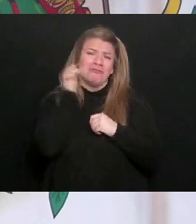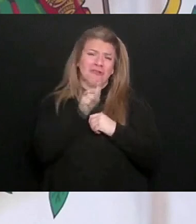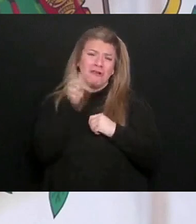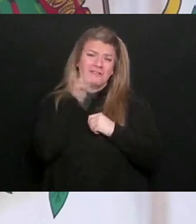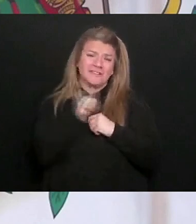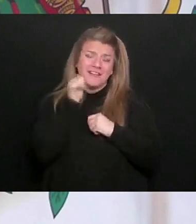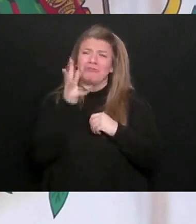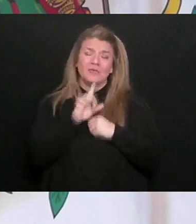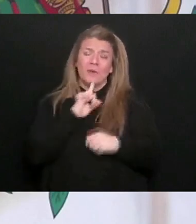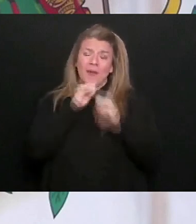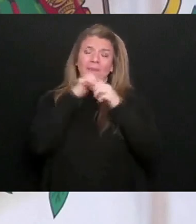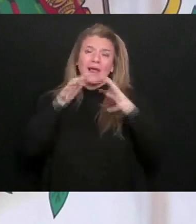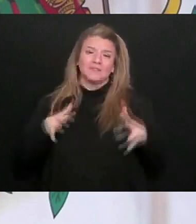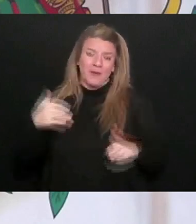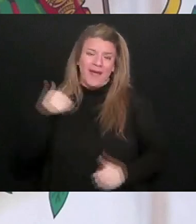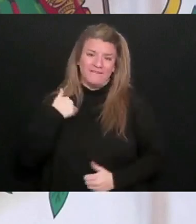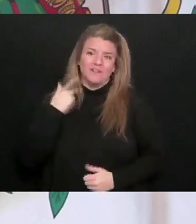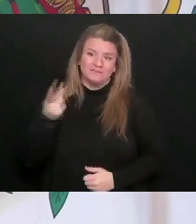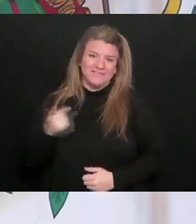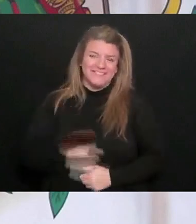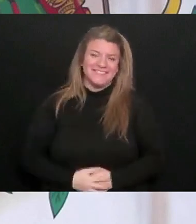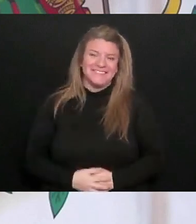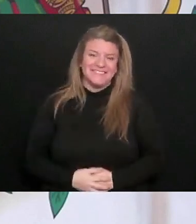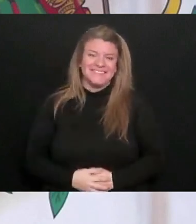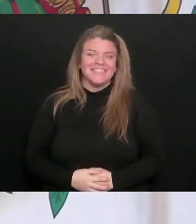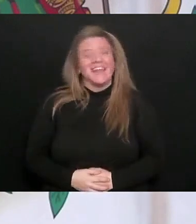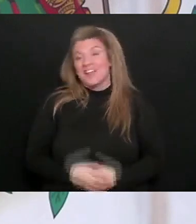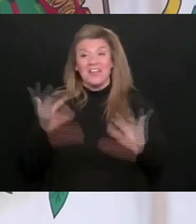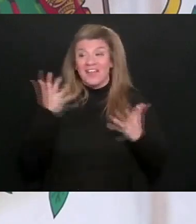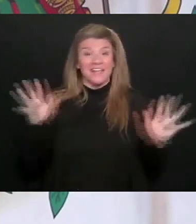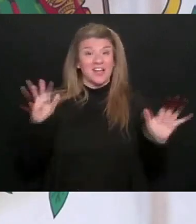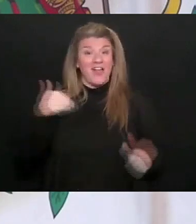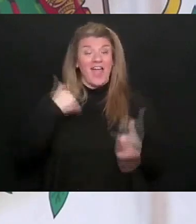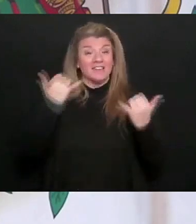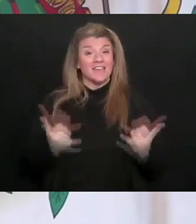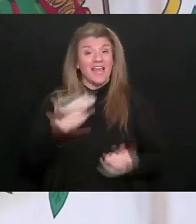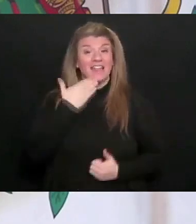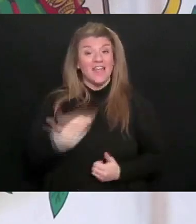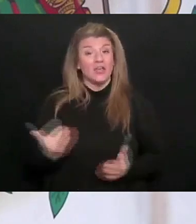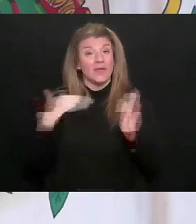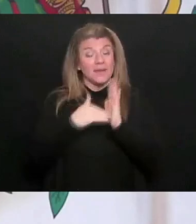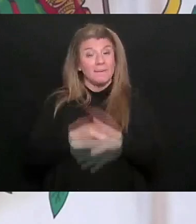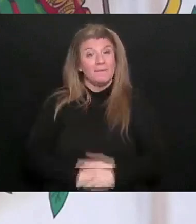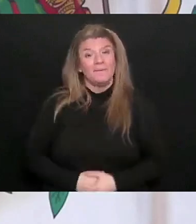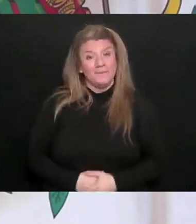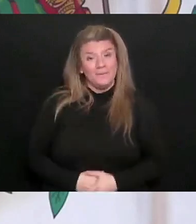we're really blessed to have her. So anyway, that's all I got today. Thank y'all again.